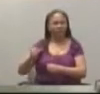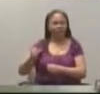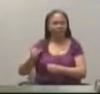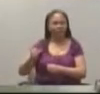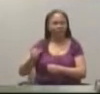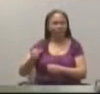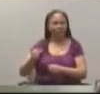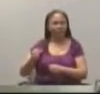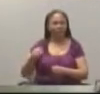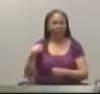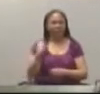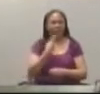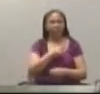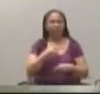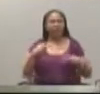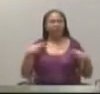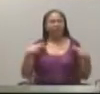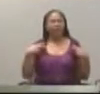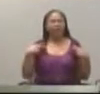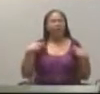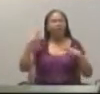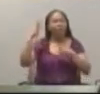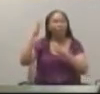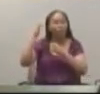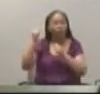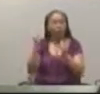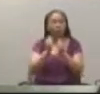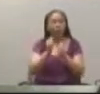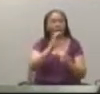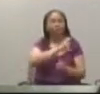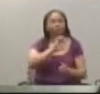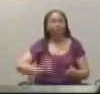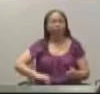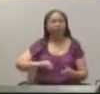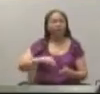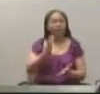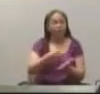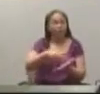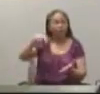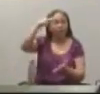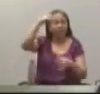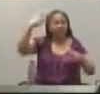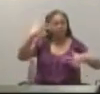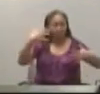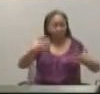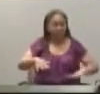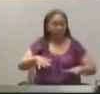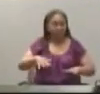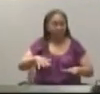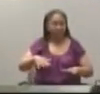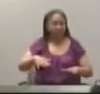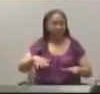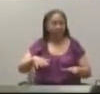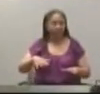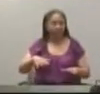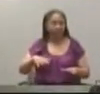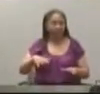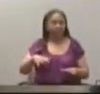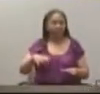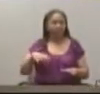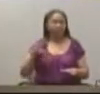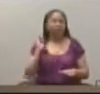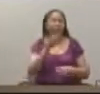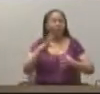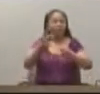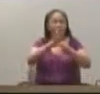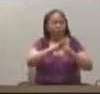that having with a relationship with the risen Christ, with the Christ that has come into the world, a relationship